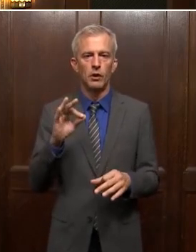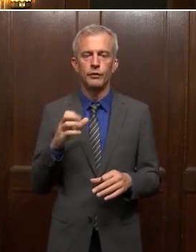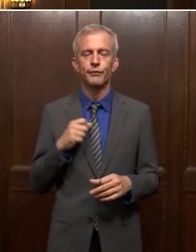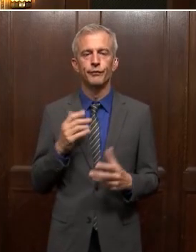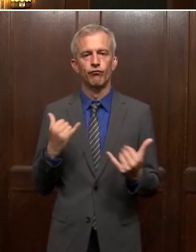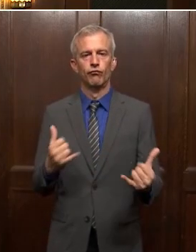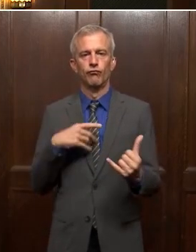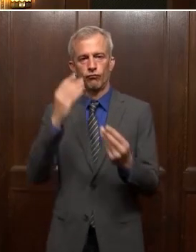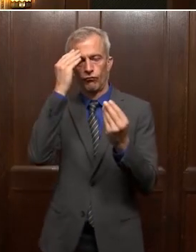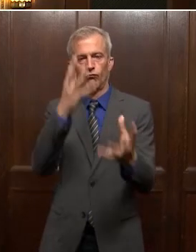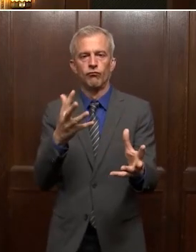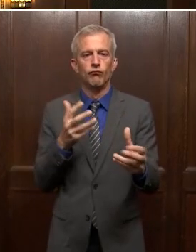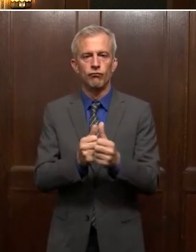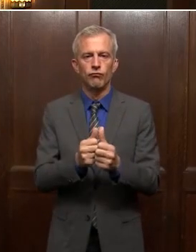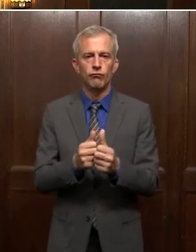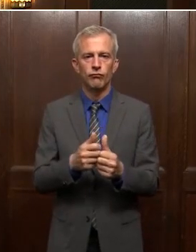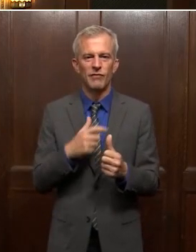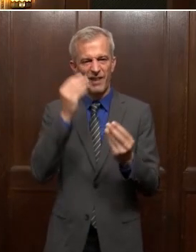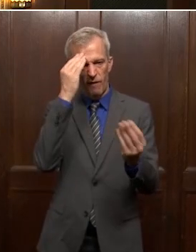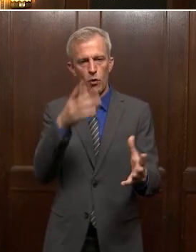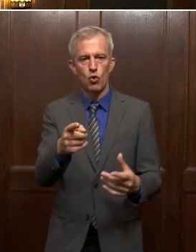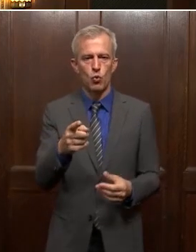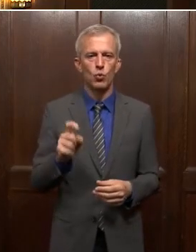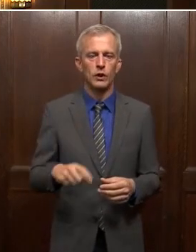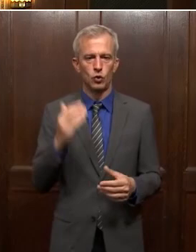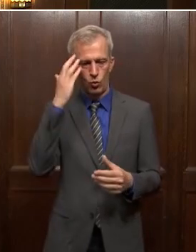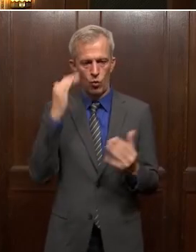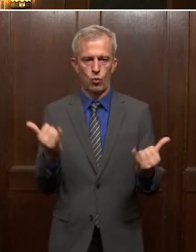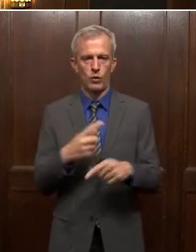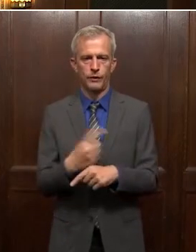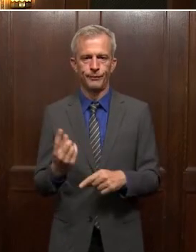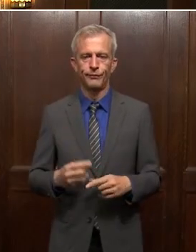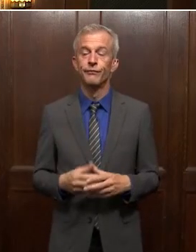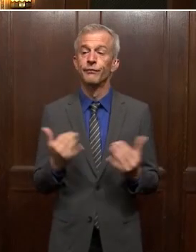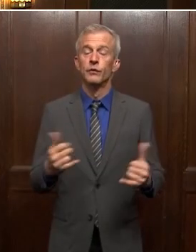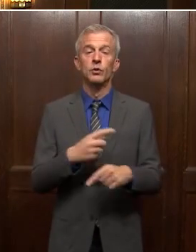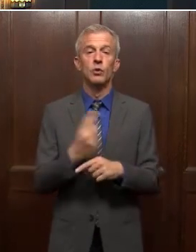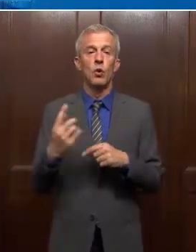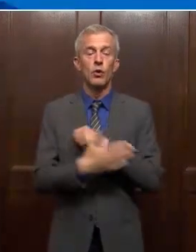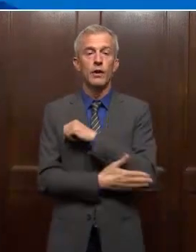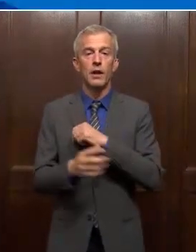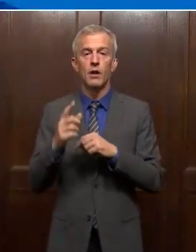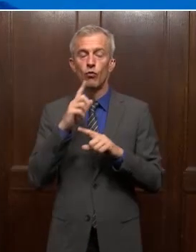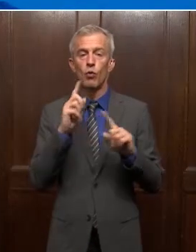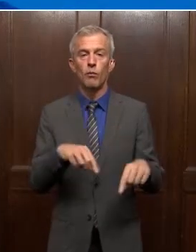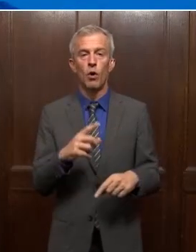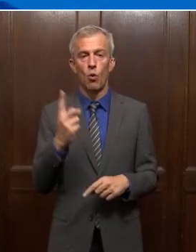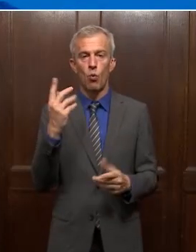on the information you need to know today. Today, the county reported